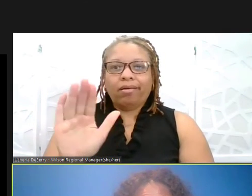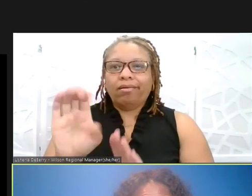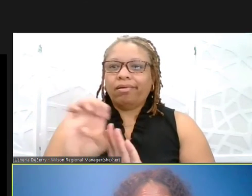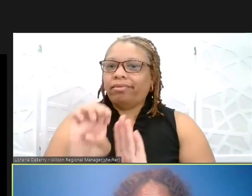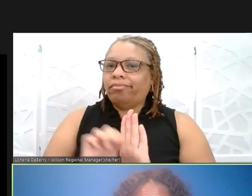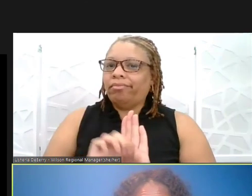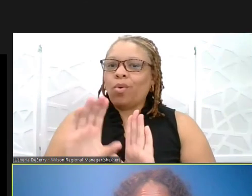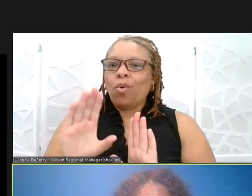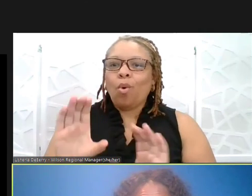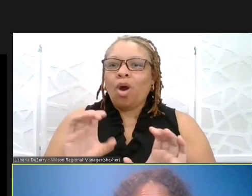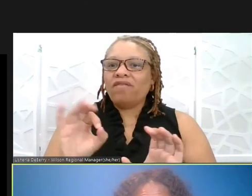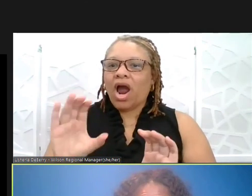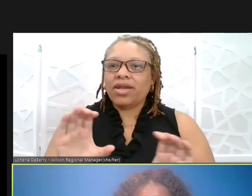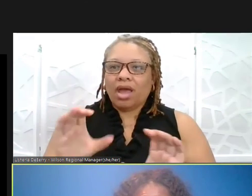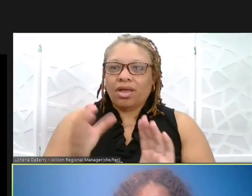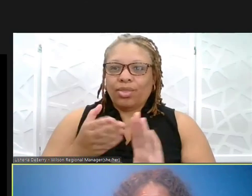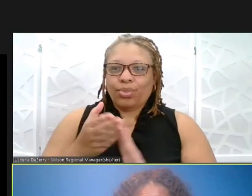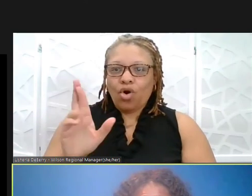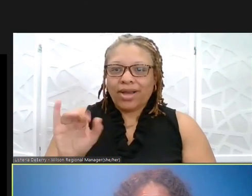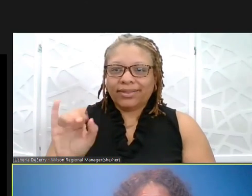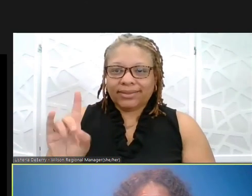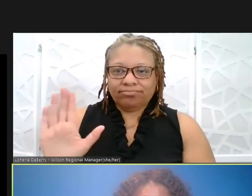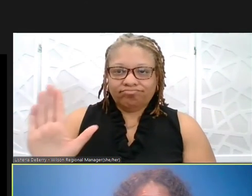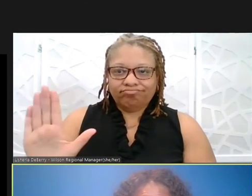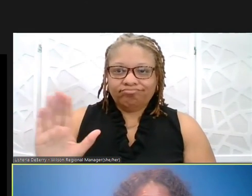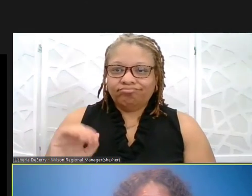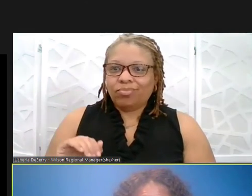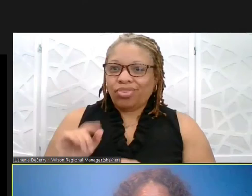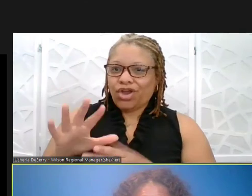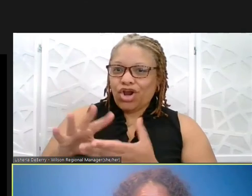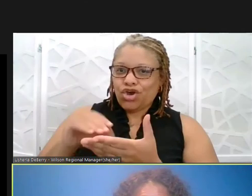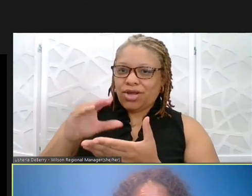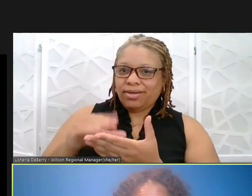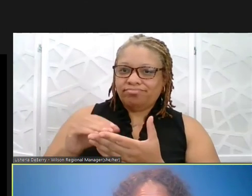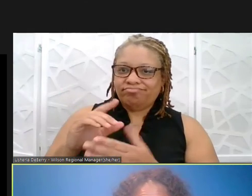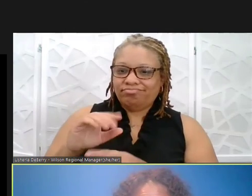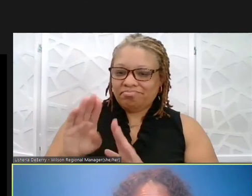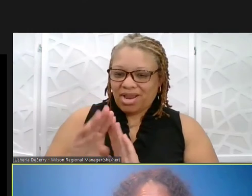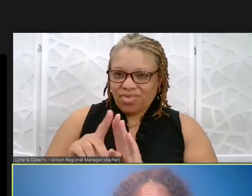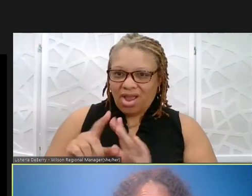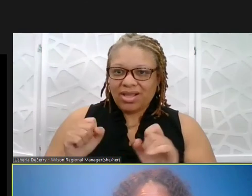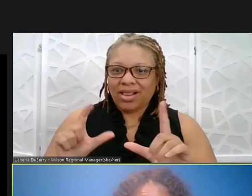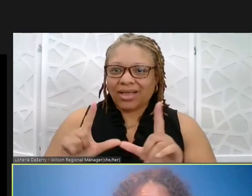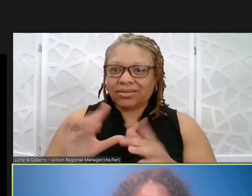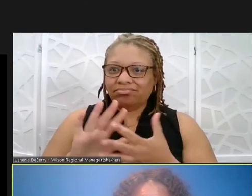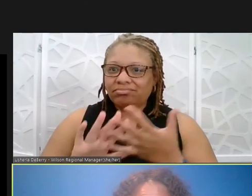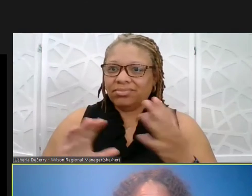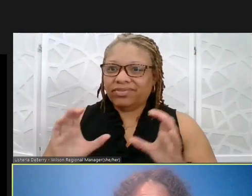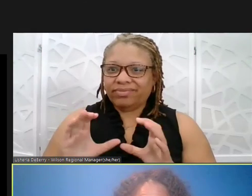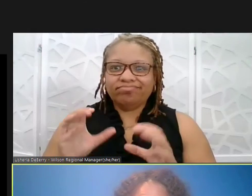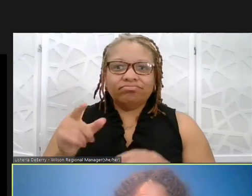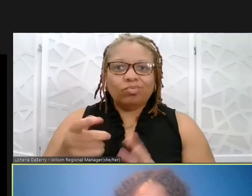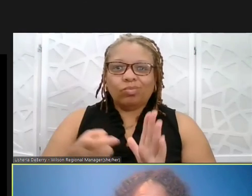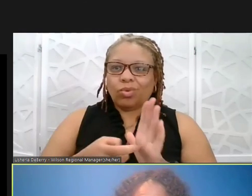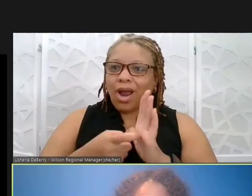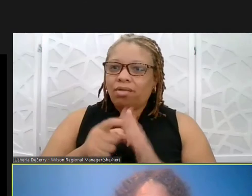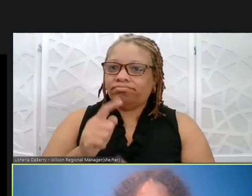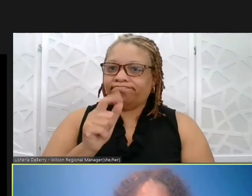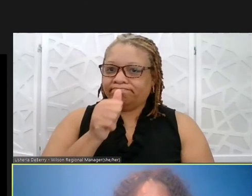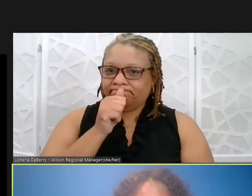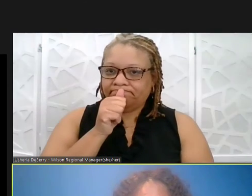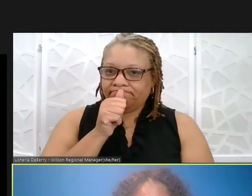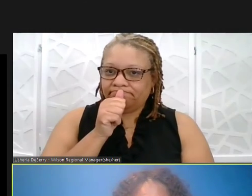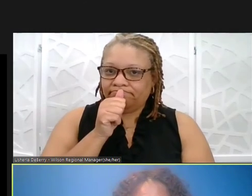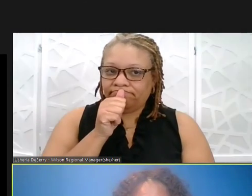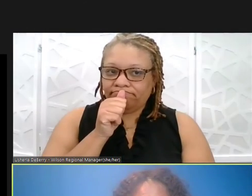And the interpreter keeps everything confidential due to their code of conduct. Because